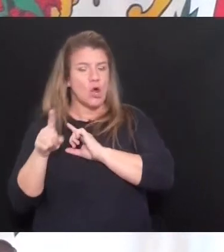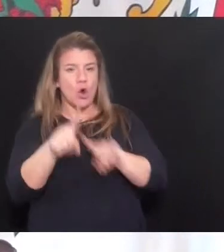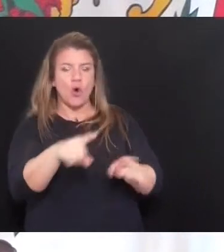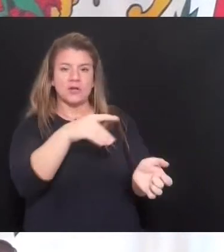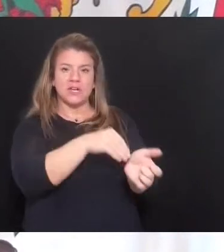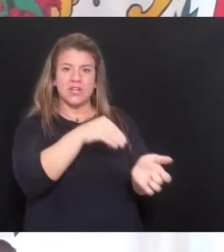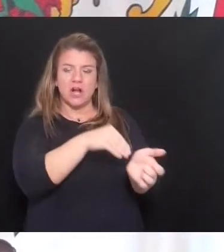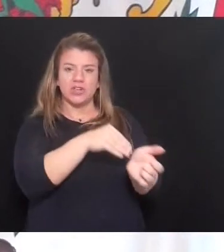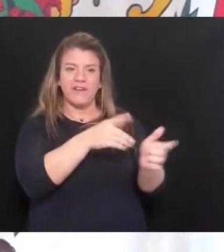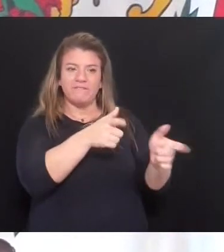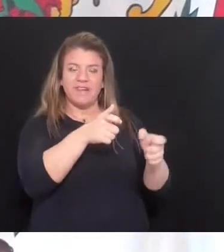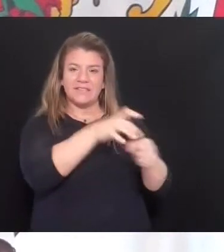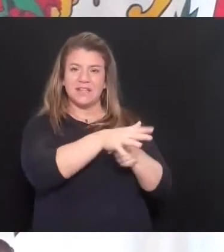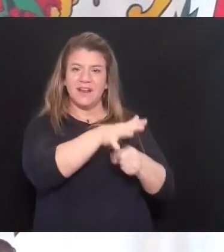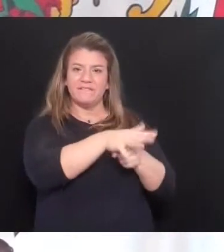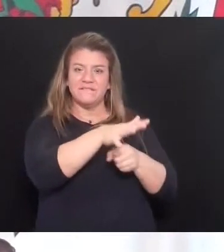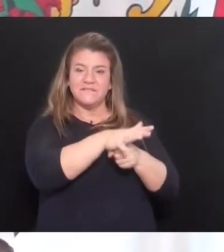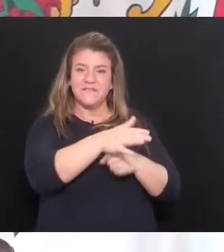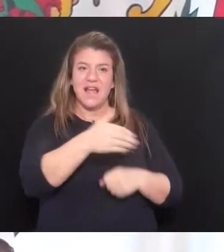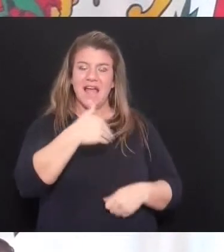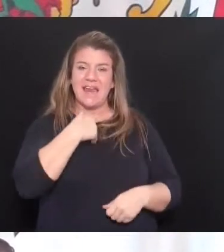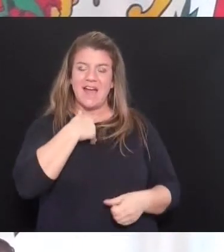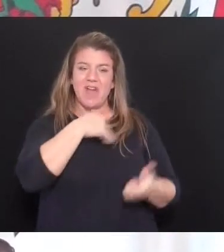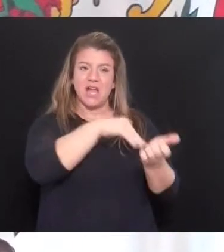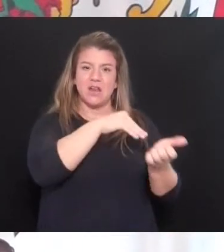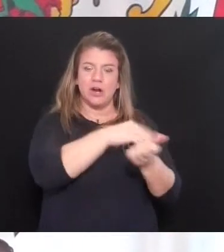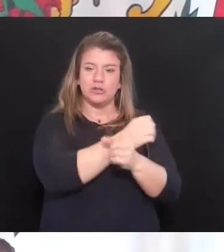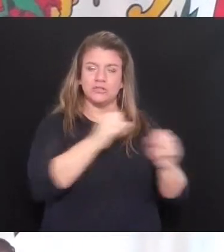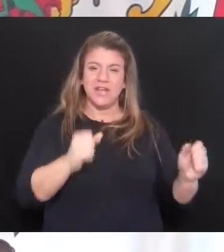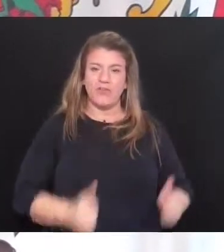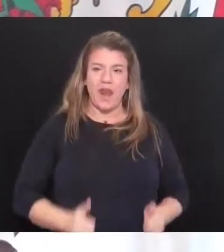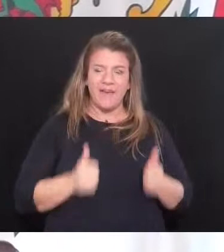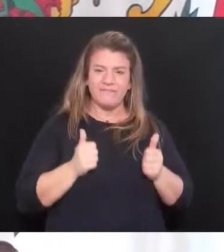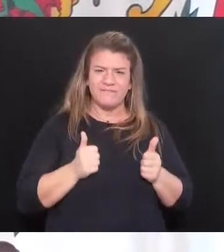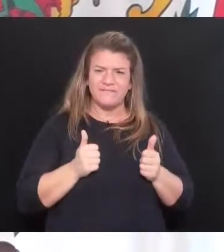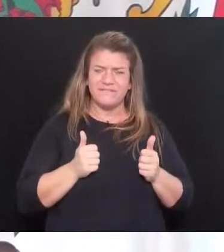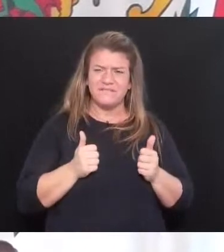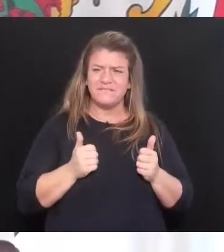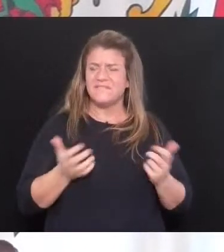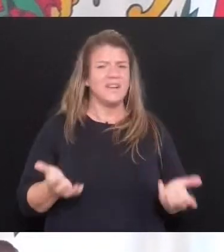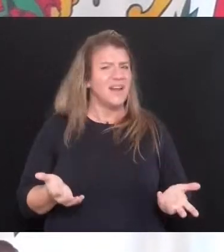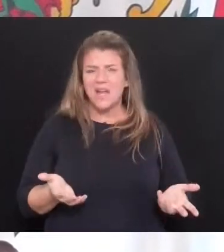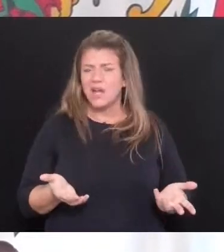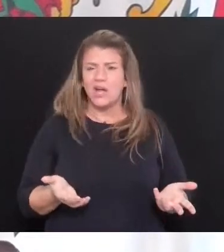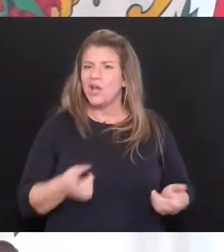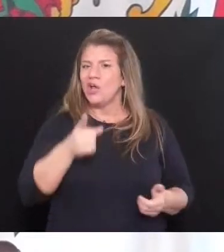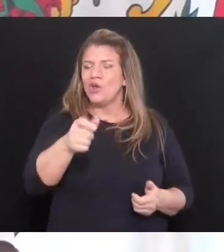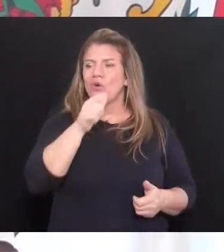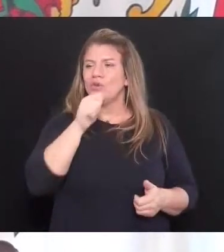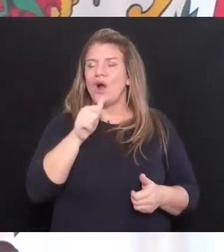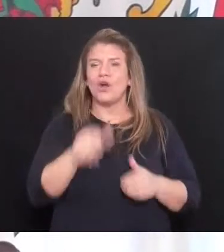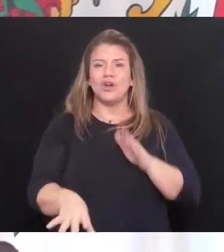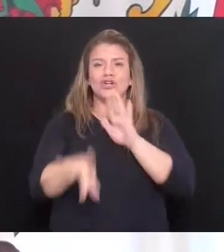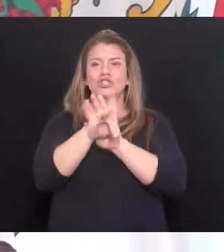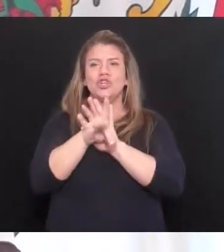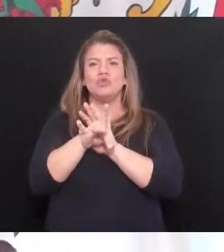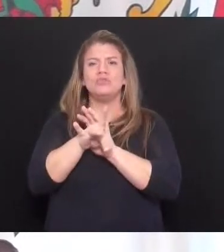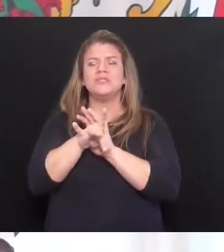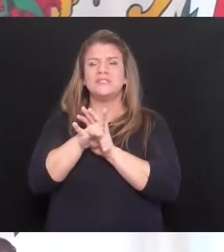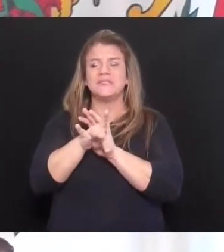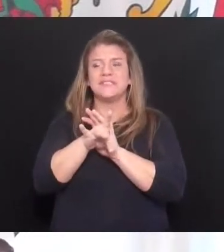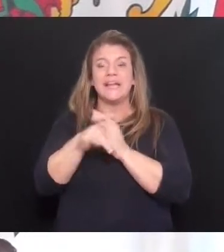possibly can and having a doctor try to save your life. I don't think you're going to choose looking up on your